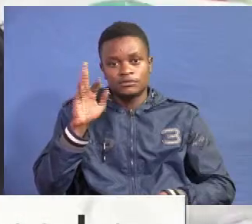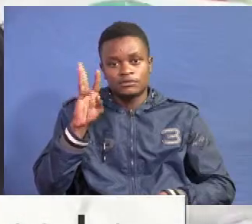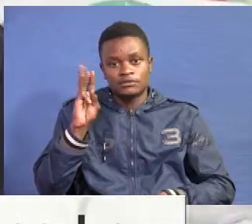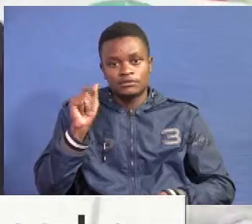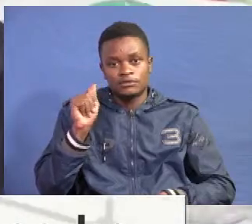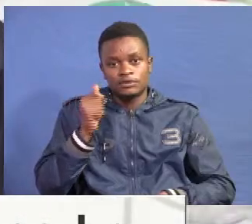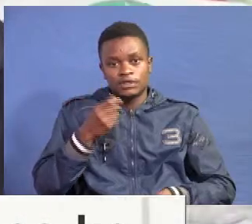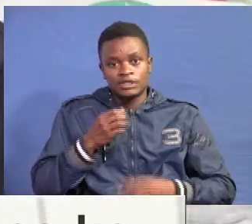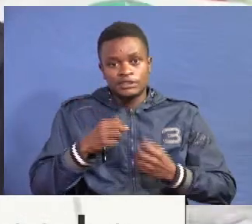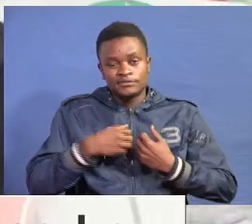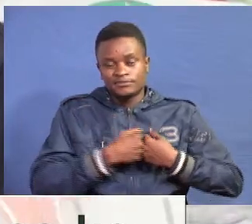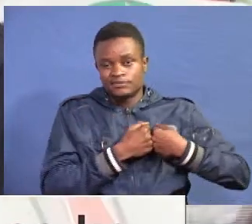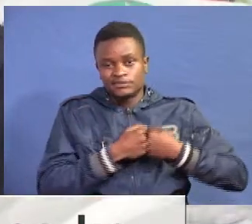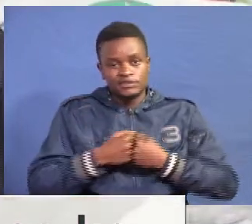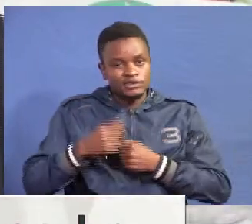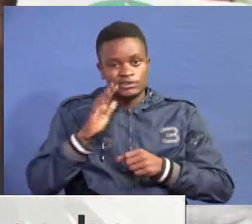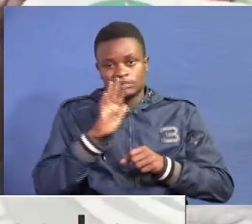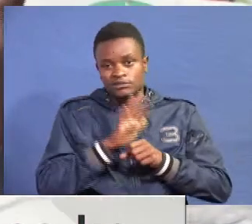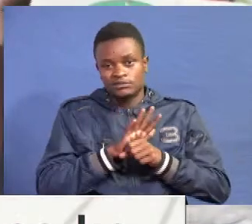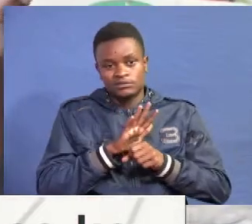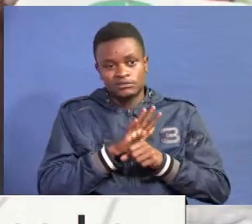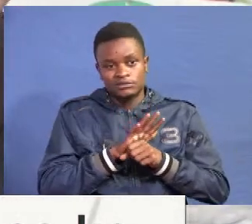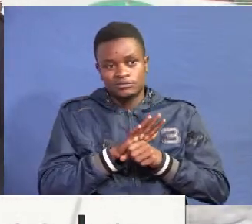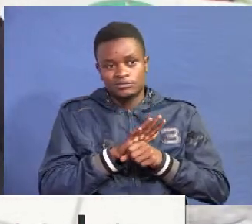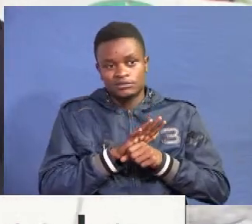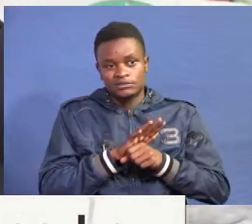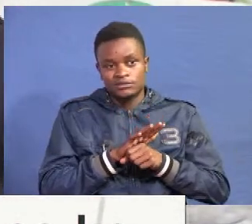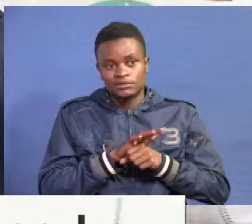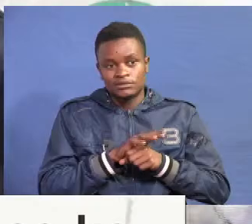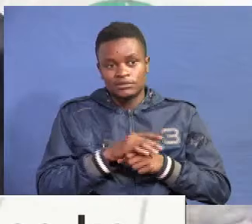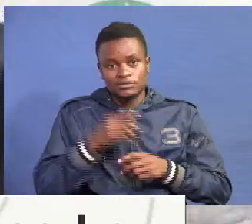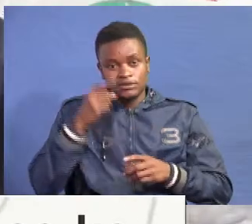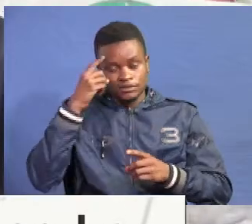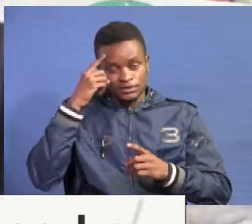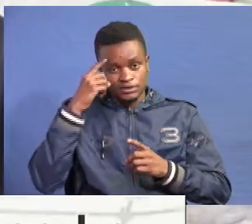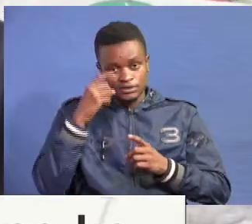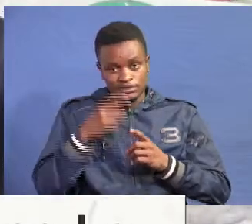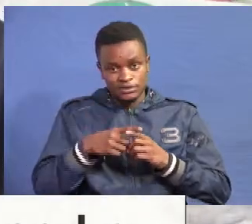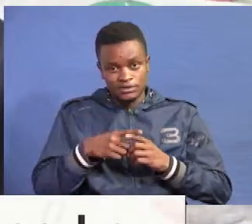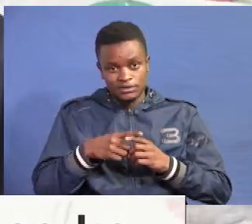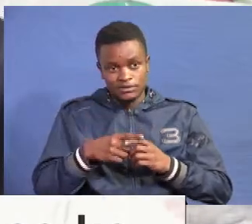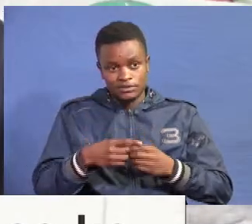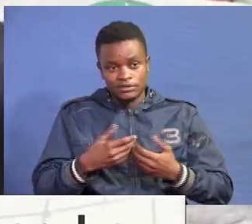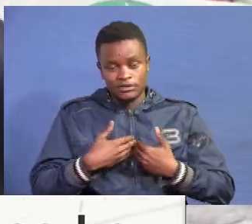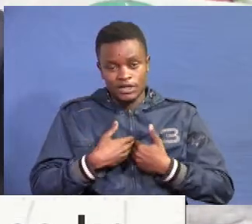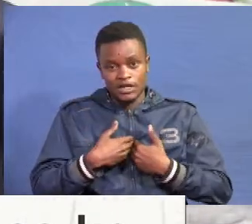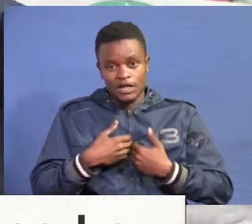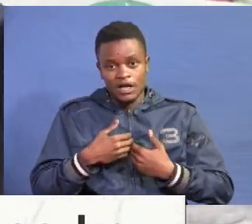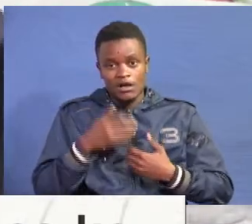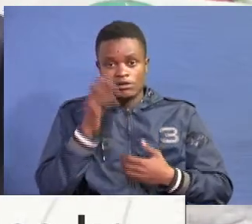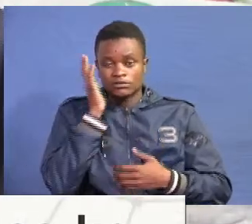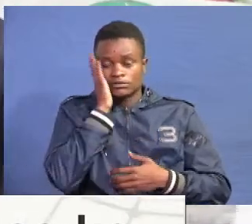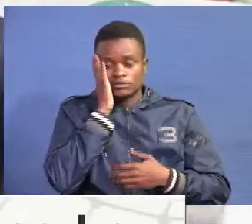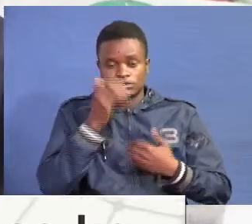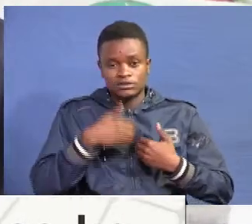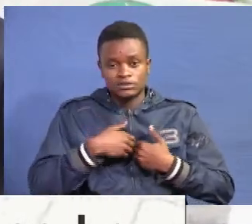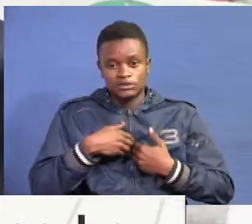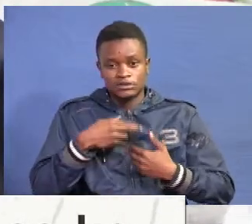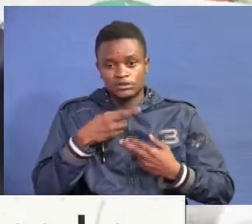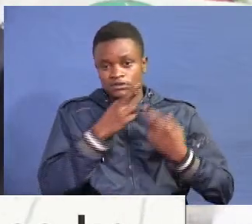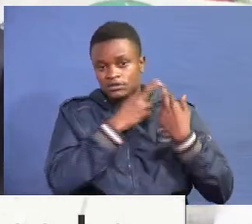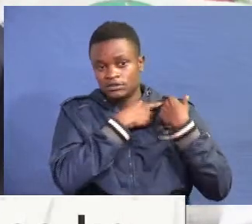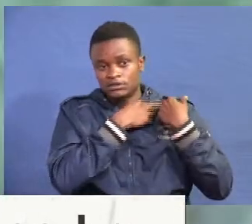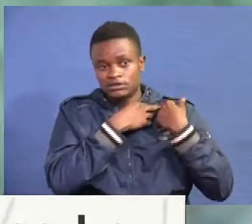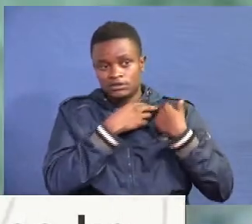aspirations. Nalia hata kama ni mzee mzima wanalia akitaja mama, si ndio? So wa mama tuko na hiyo majukumu na ni kitu tulipewa hiyo kazi